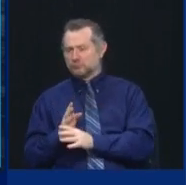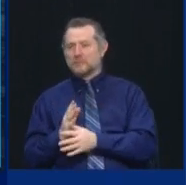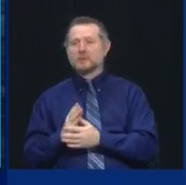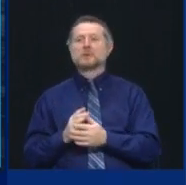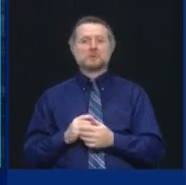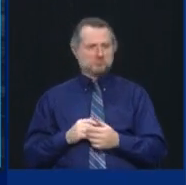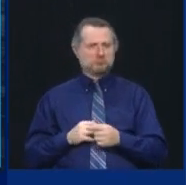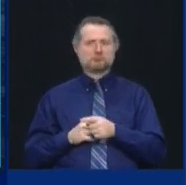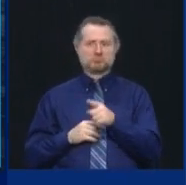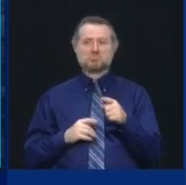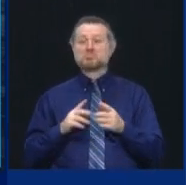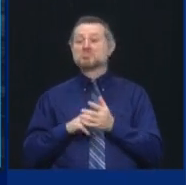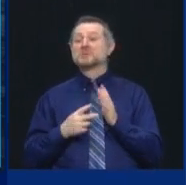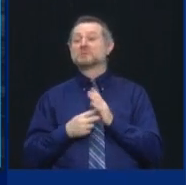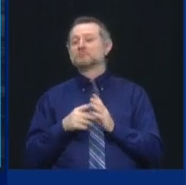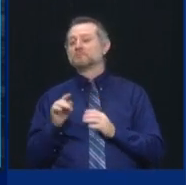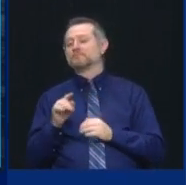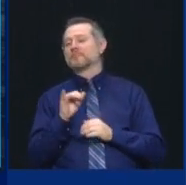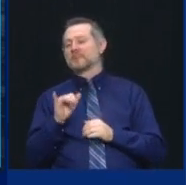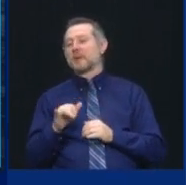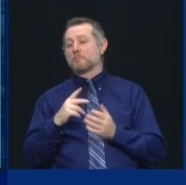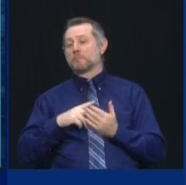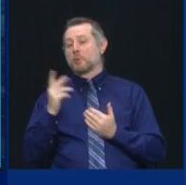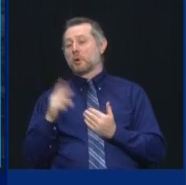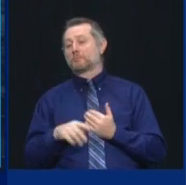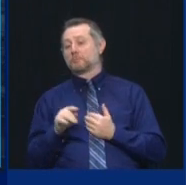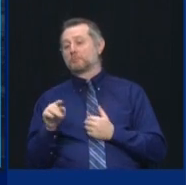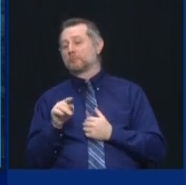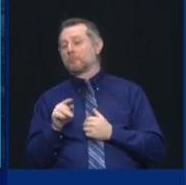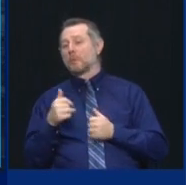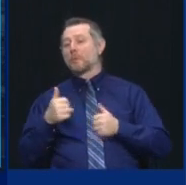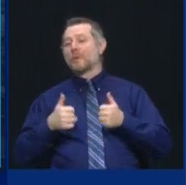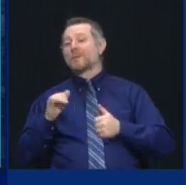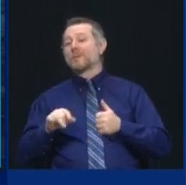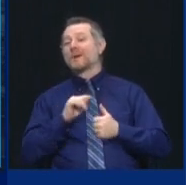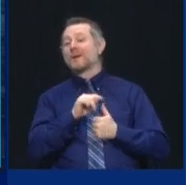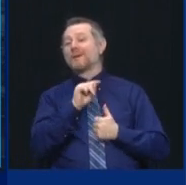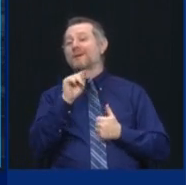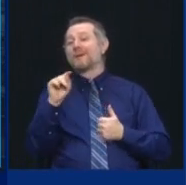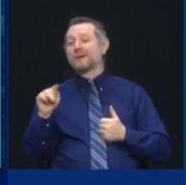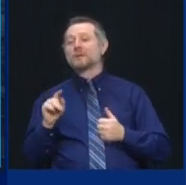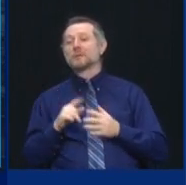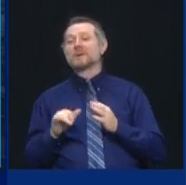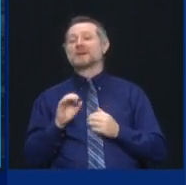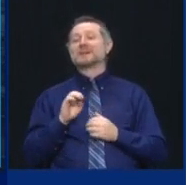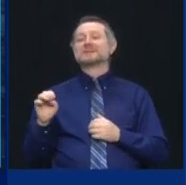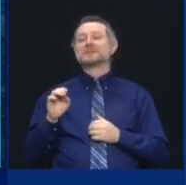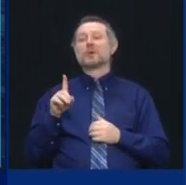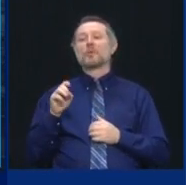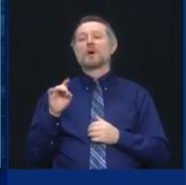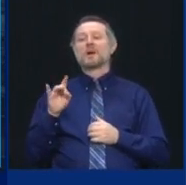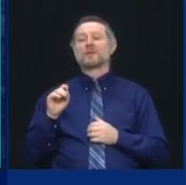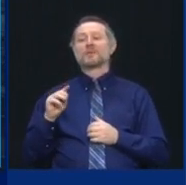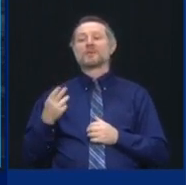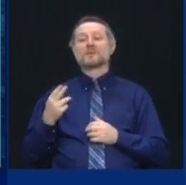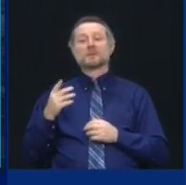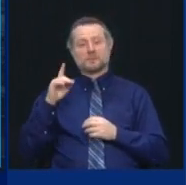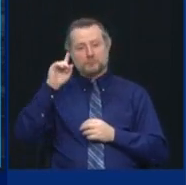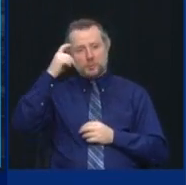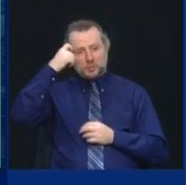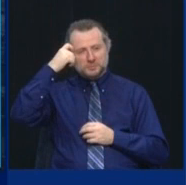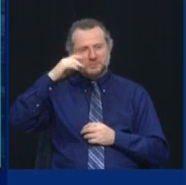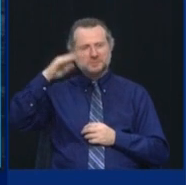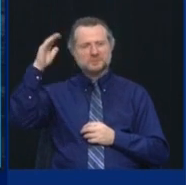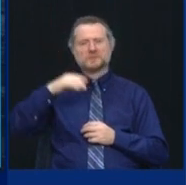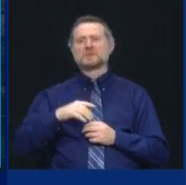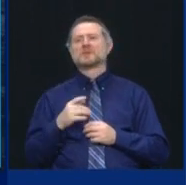extend the stations you see there, East 180th Street in the Bronx, Grand